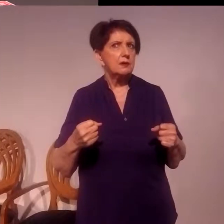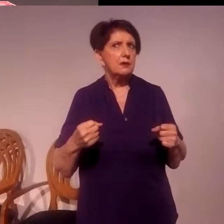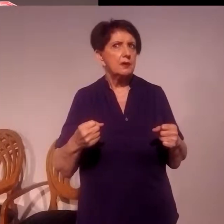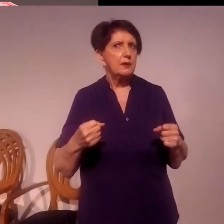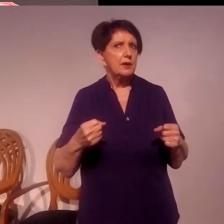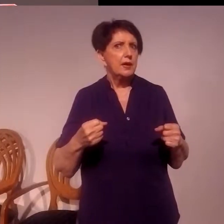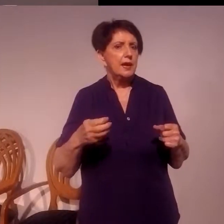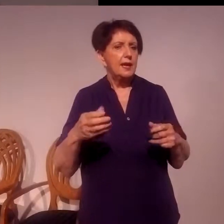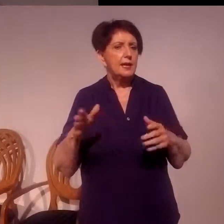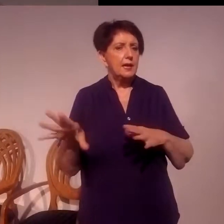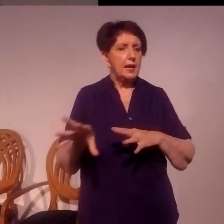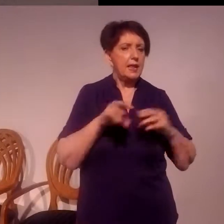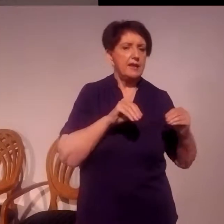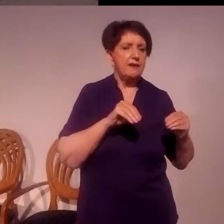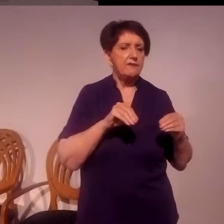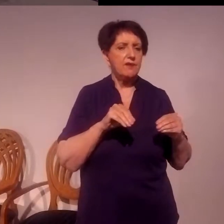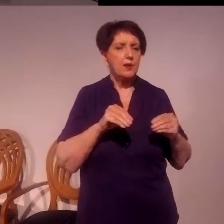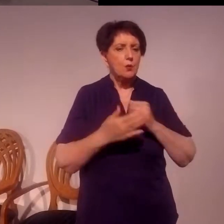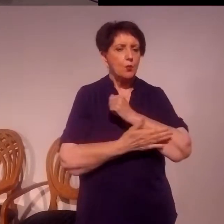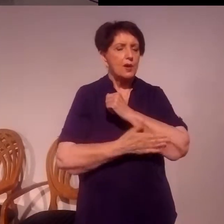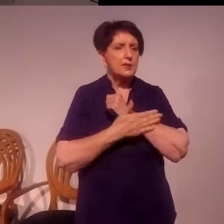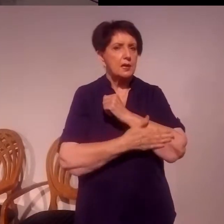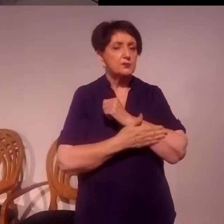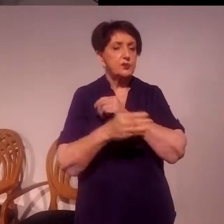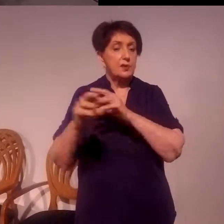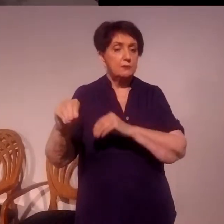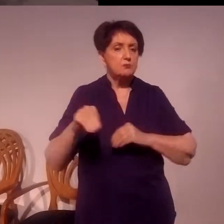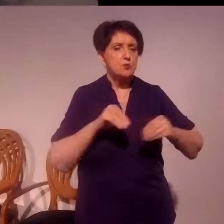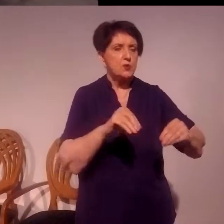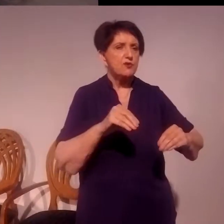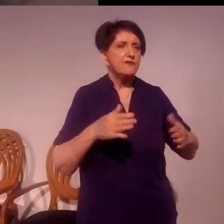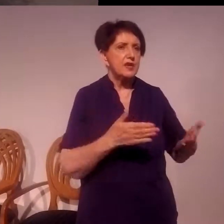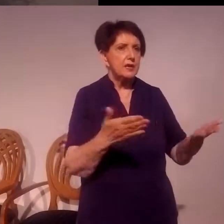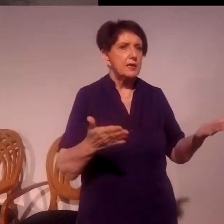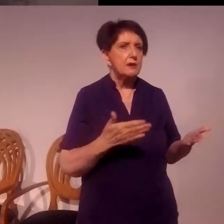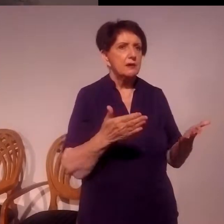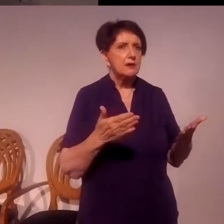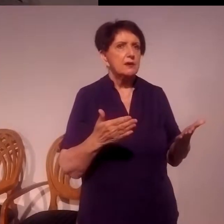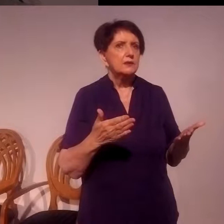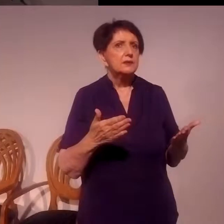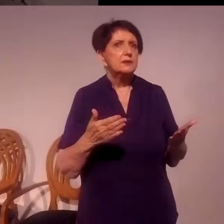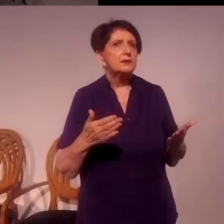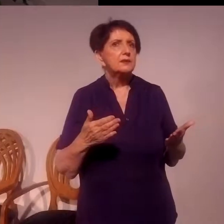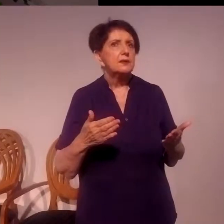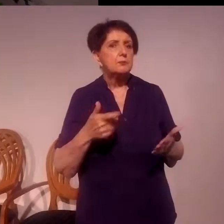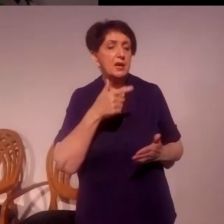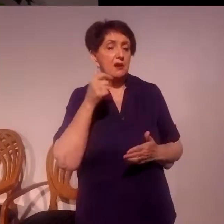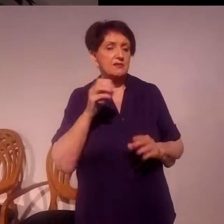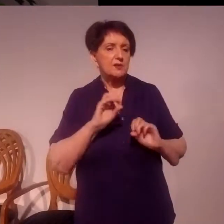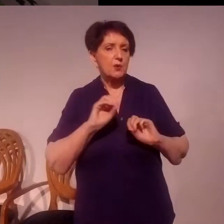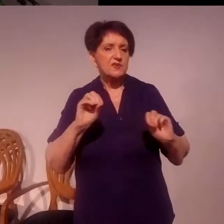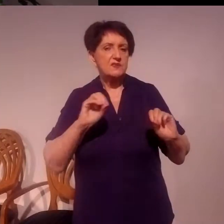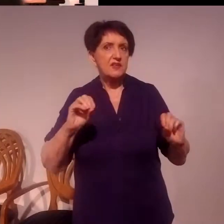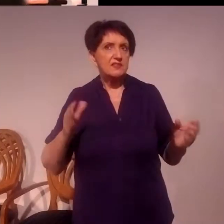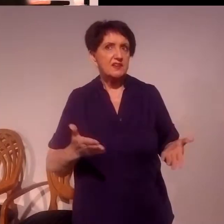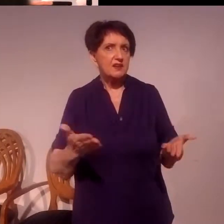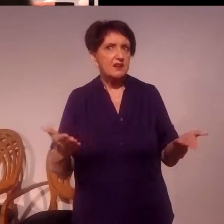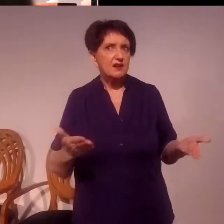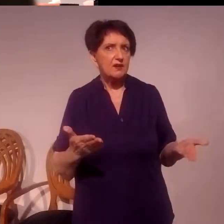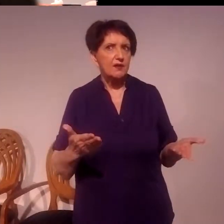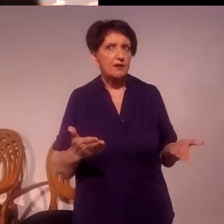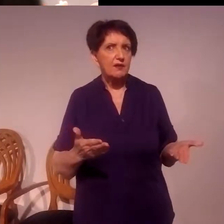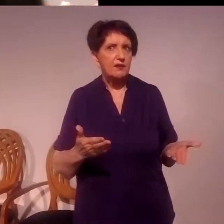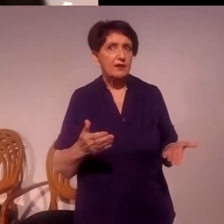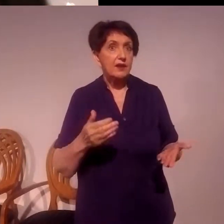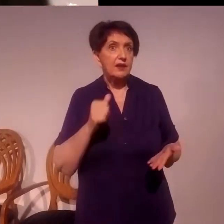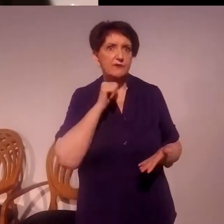been currently on to come to this particular continent to forge the way for us because there was nothing here. And if you